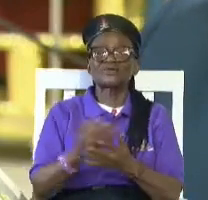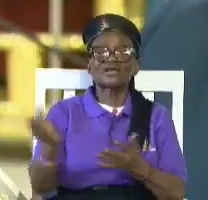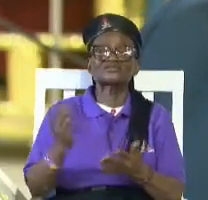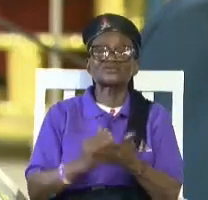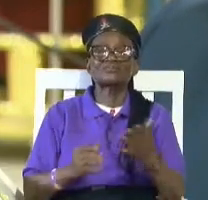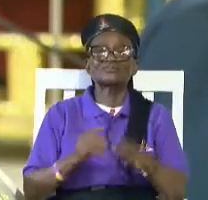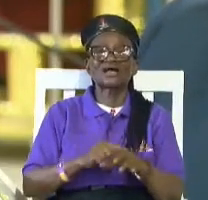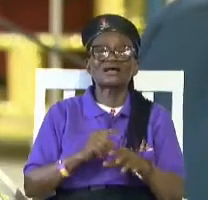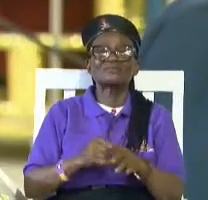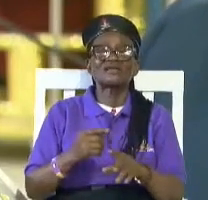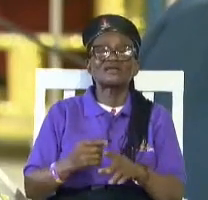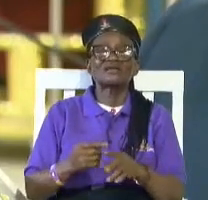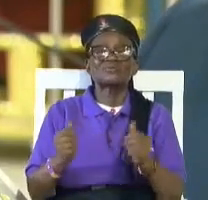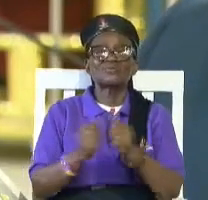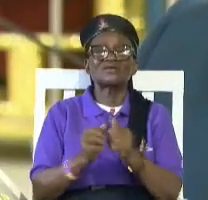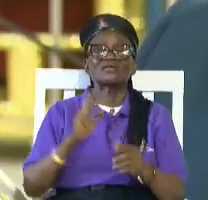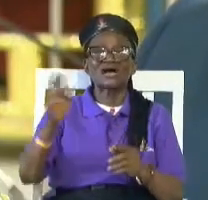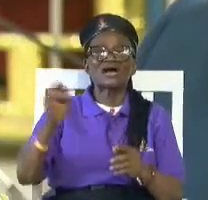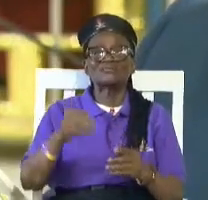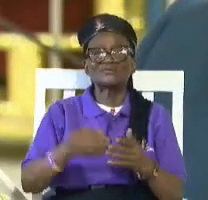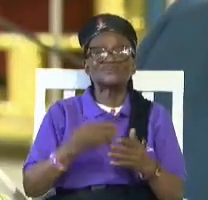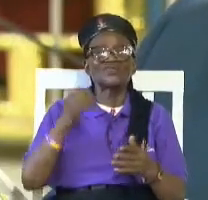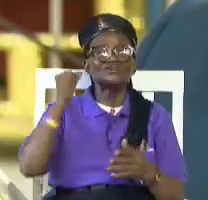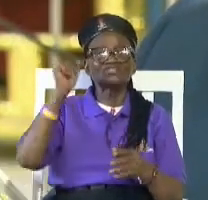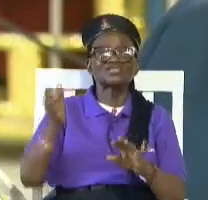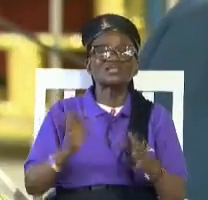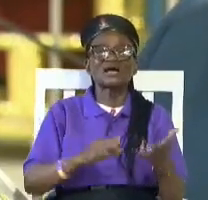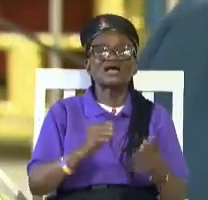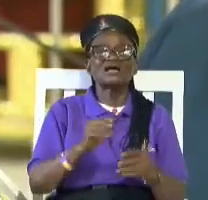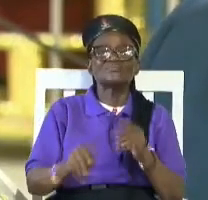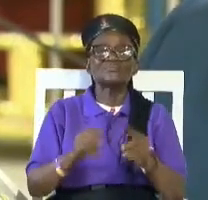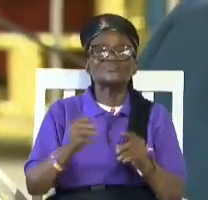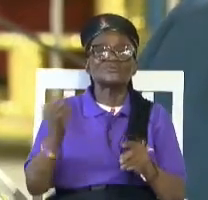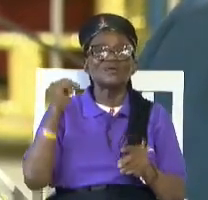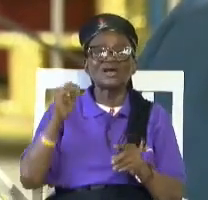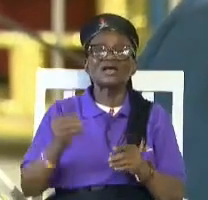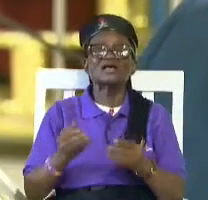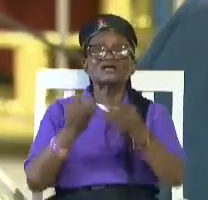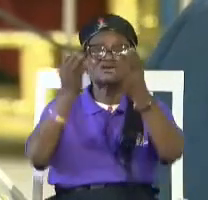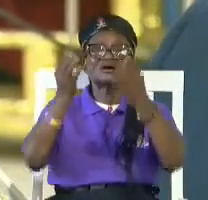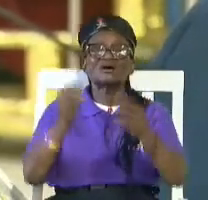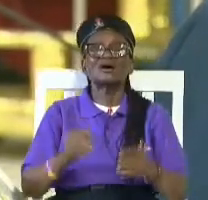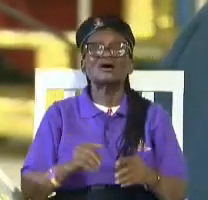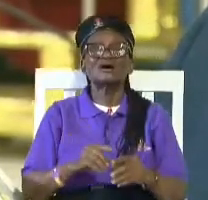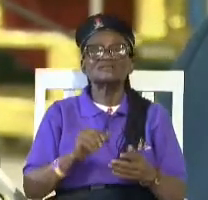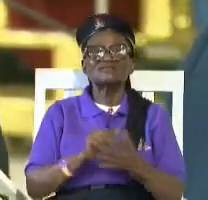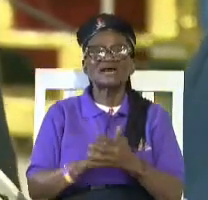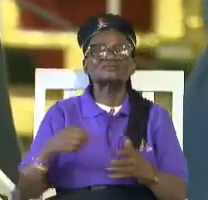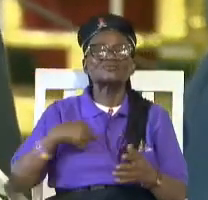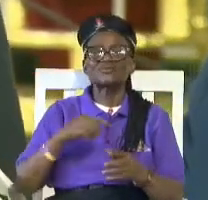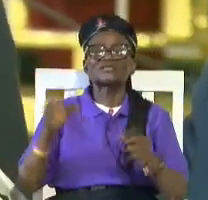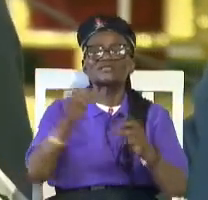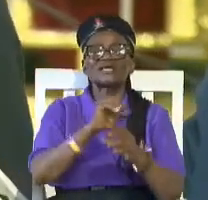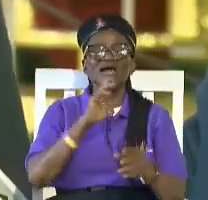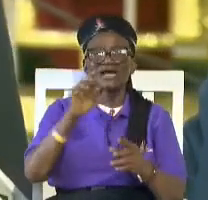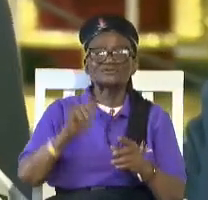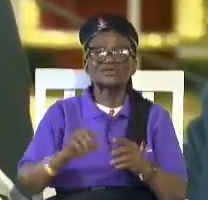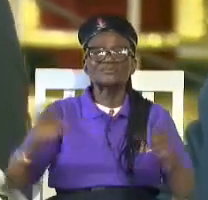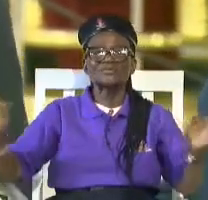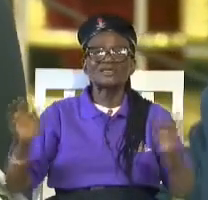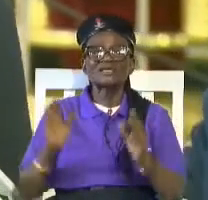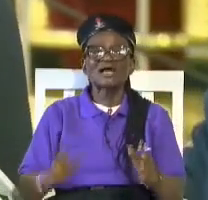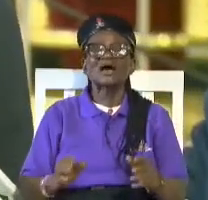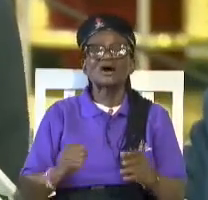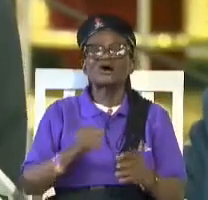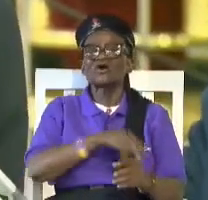at least before she dies. Because we were even suggesting that we take her to Lusaka, a bigger hospital. They said, no, you don't have